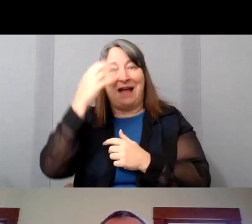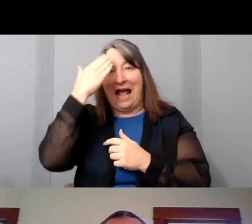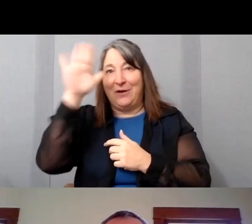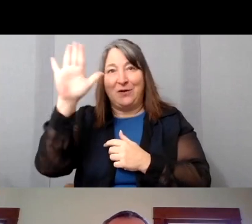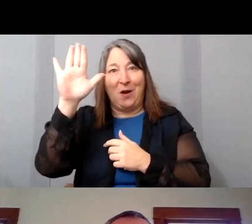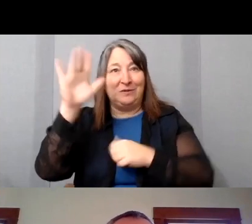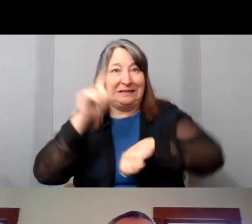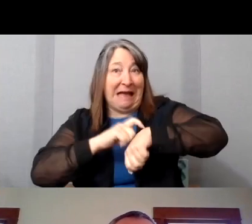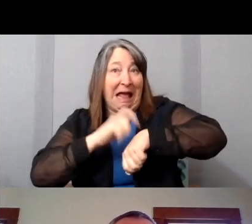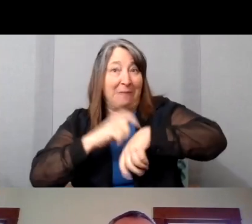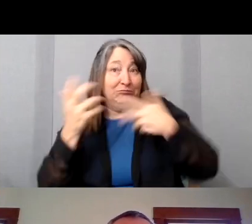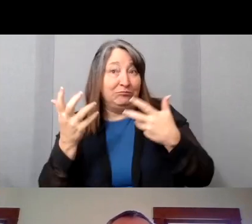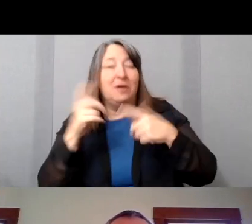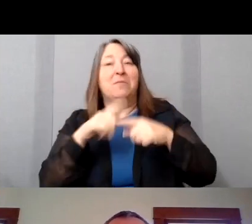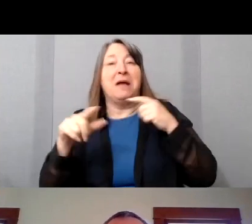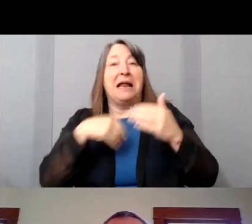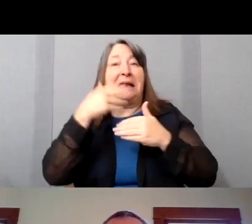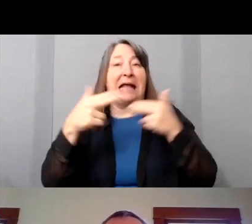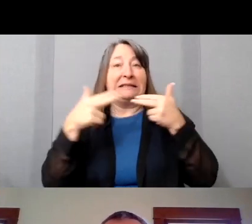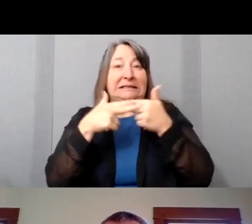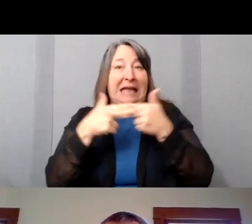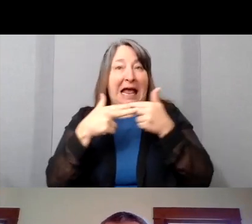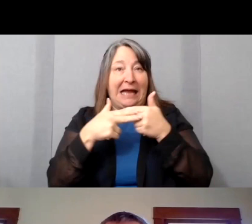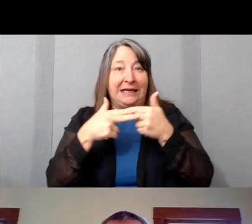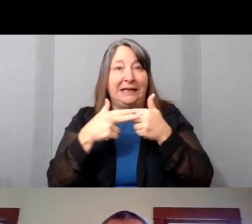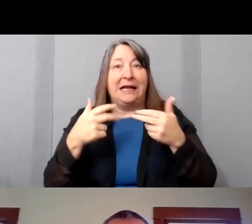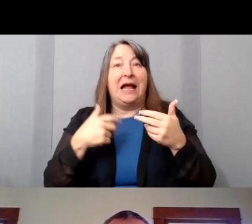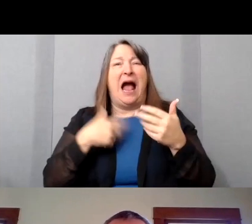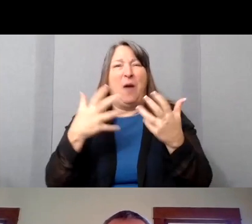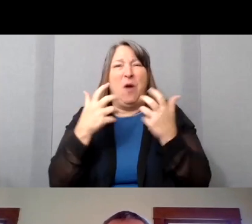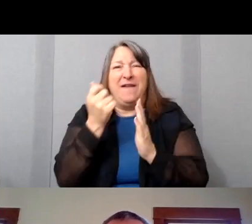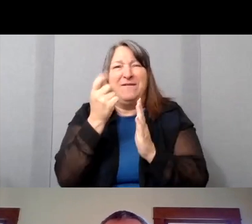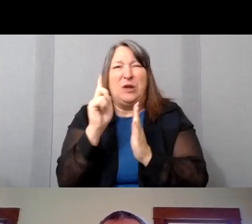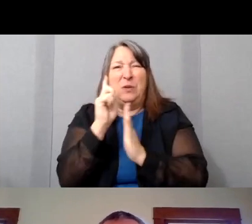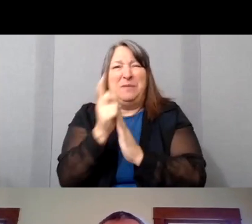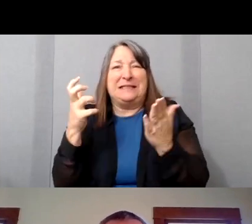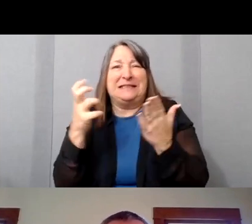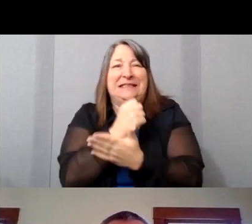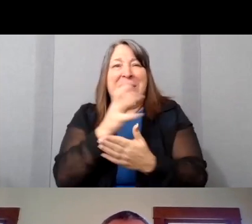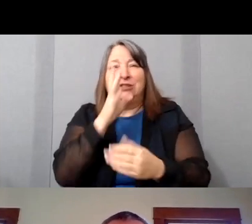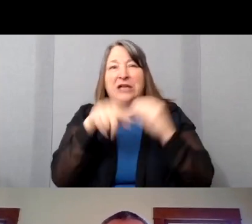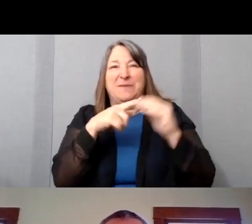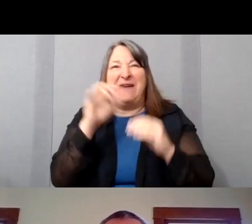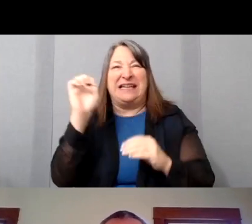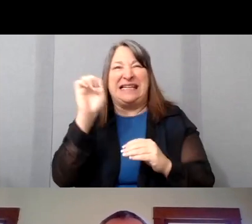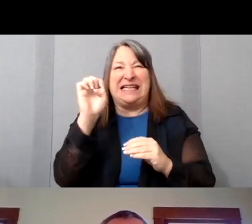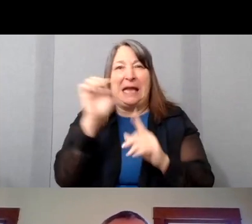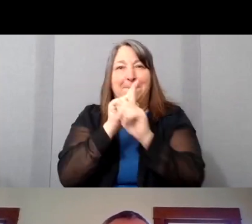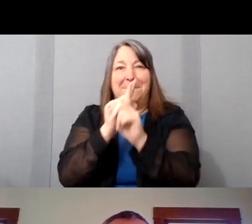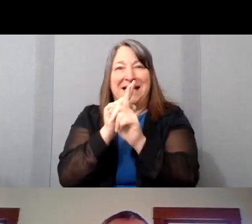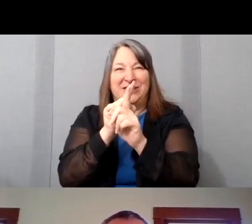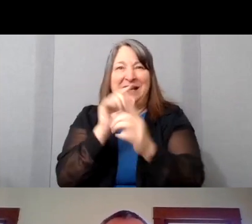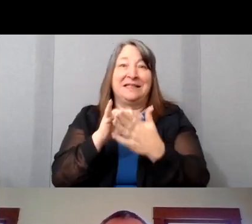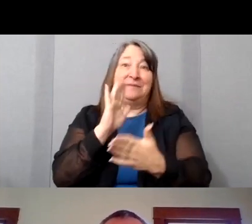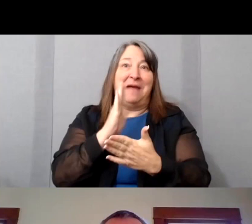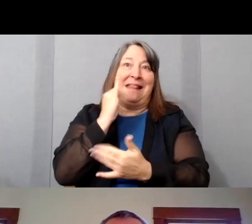on time here. If you can go to the next slide. I do want to take just a few minutes to talk about e-mentoring, and I think this is my last little set of slides